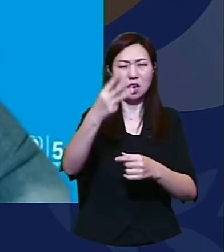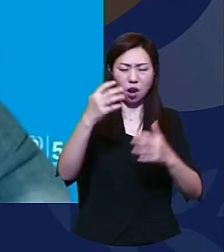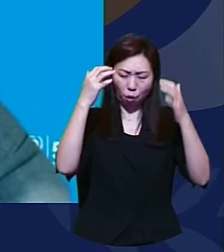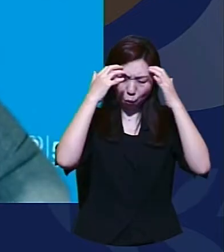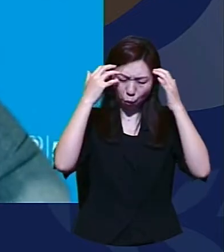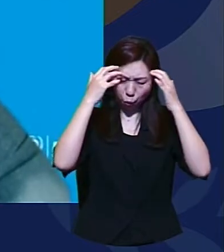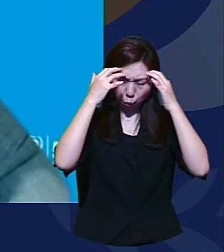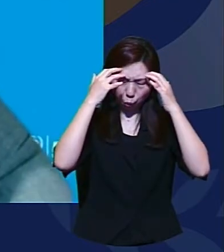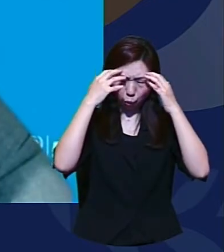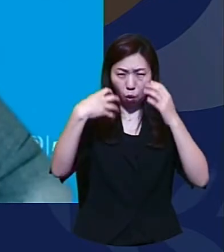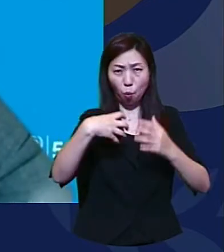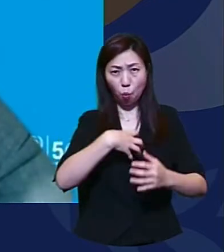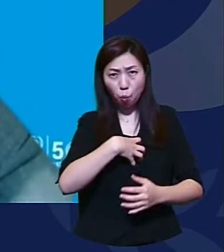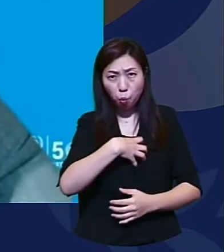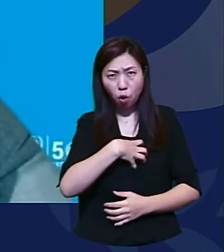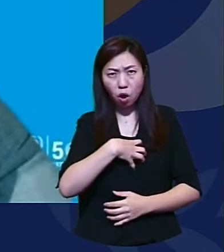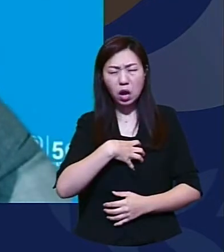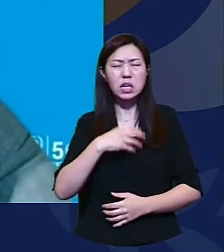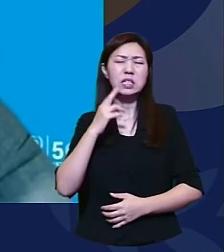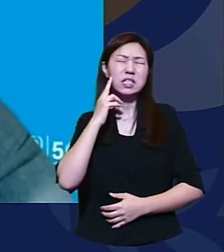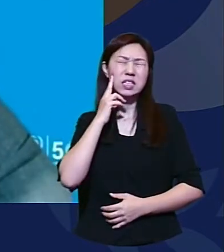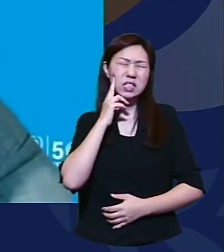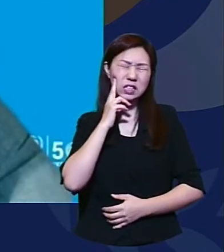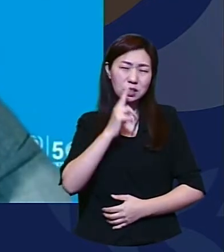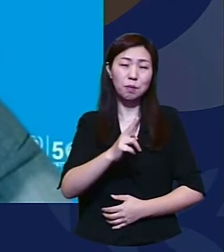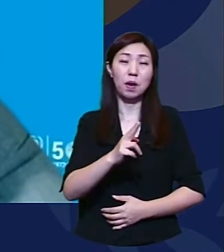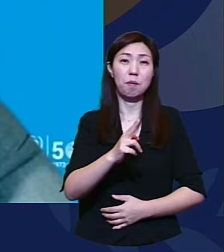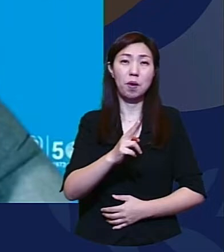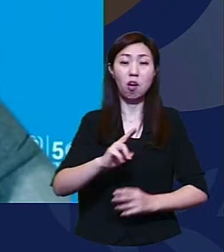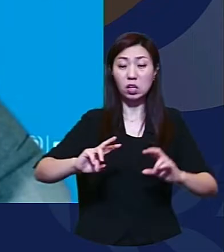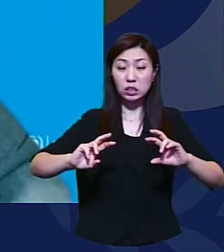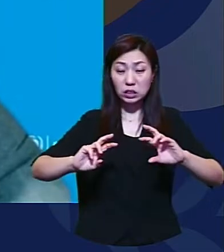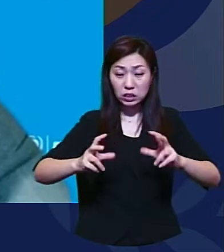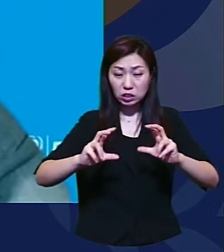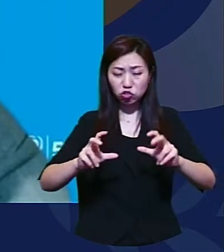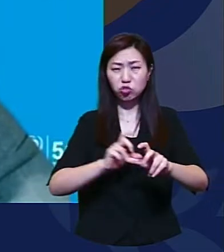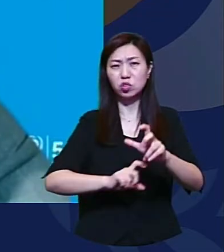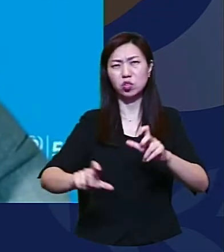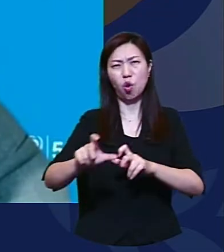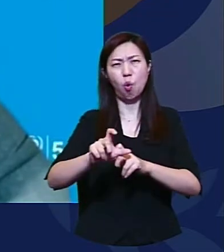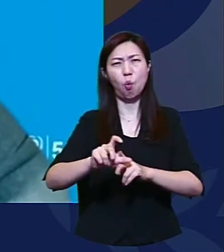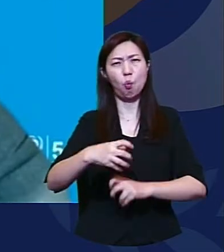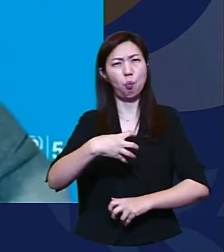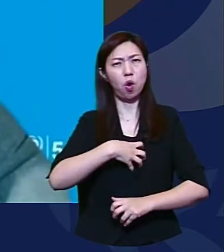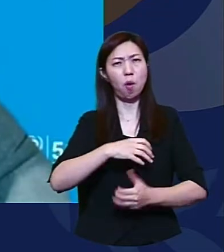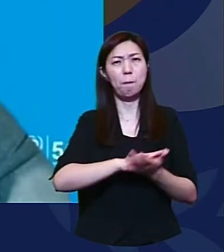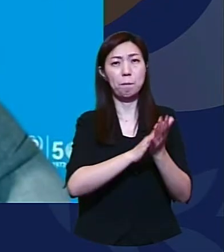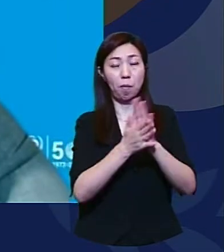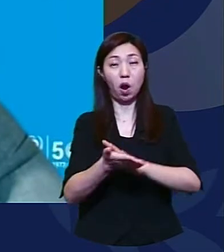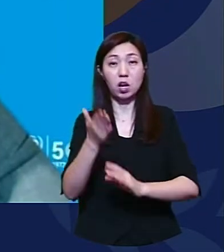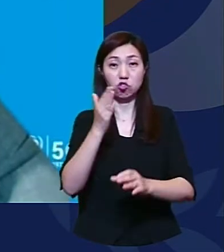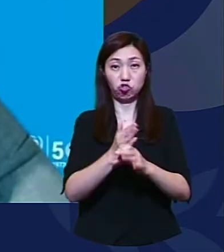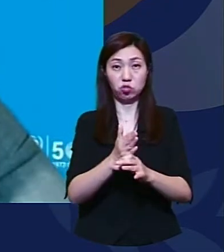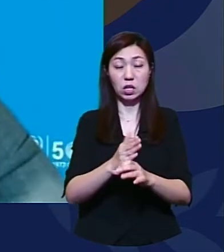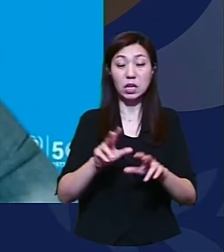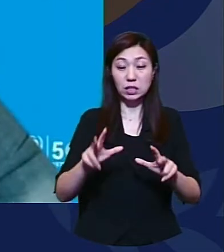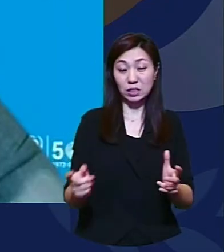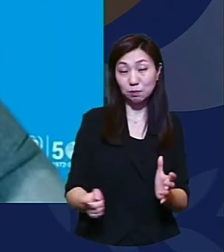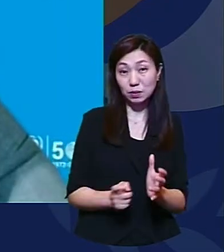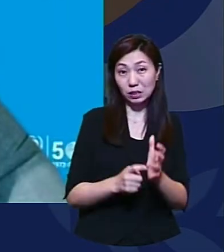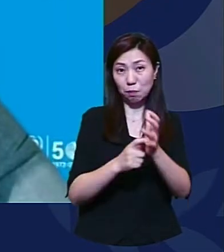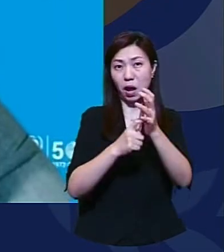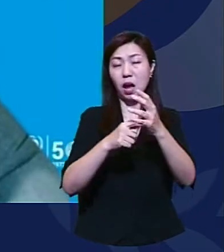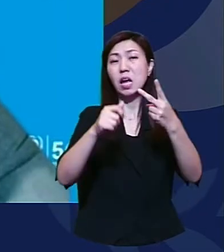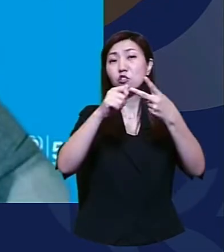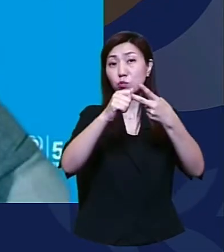of reach. Second, we urgently need to redirect recovery spending from the